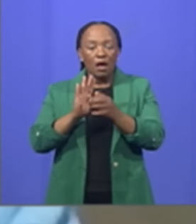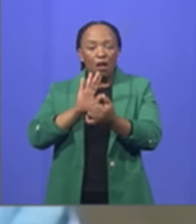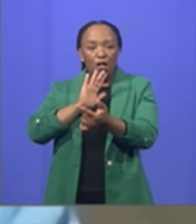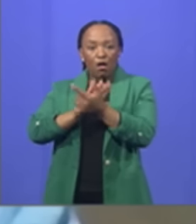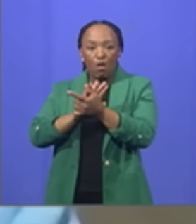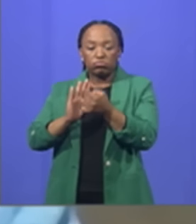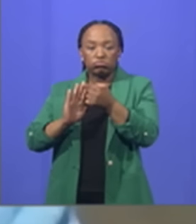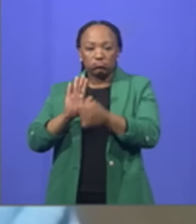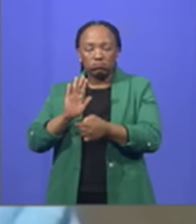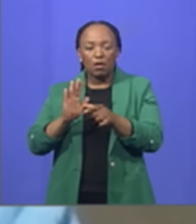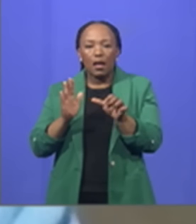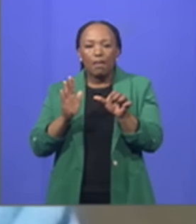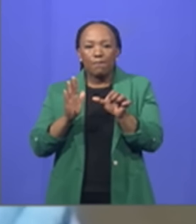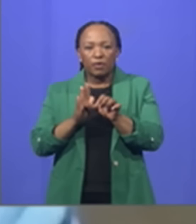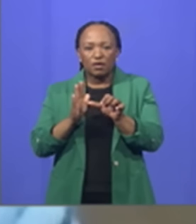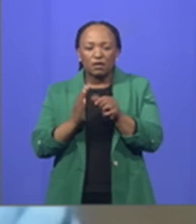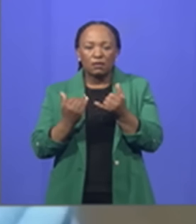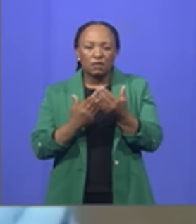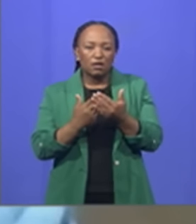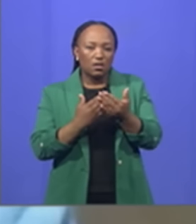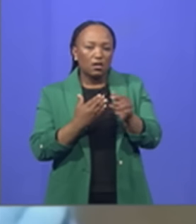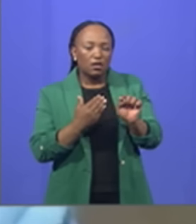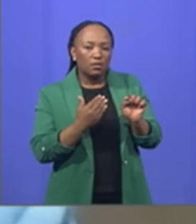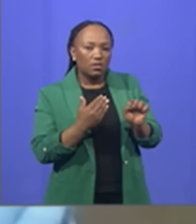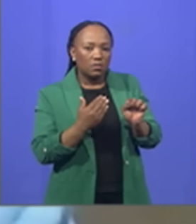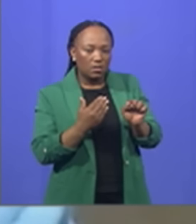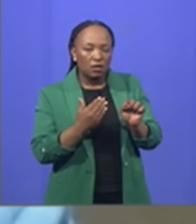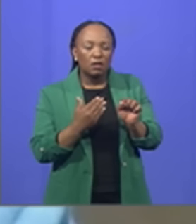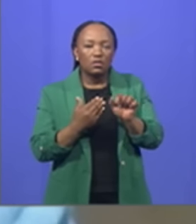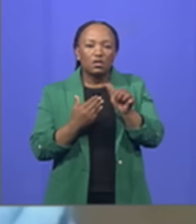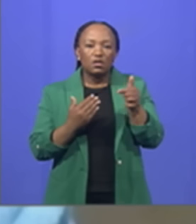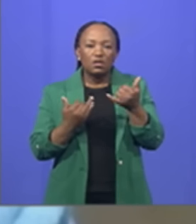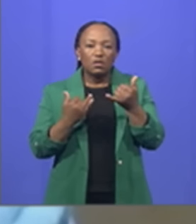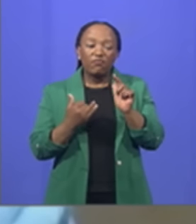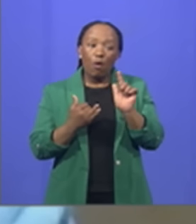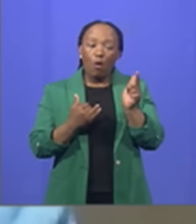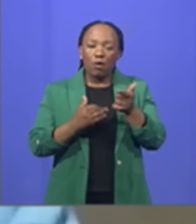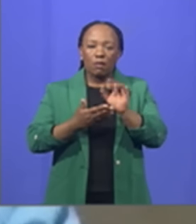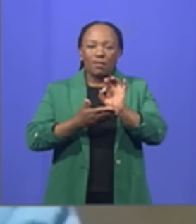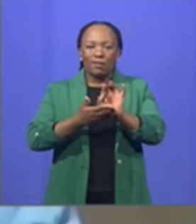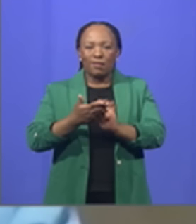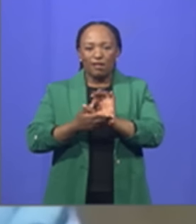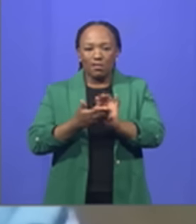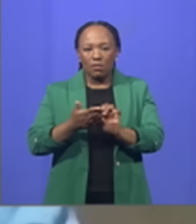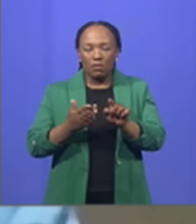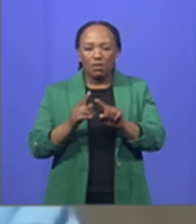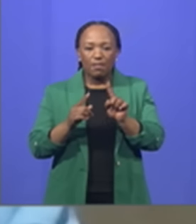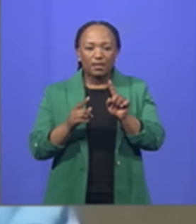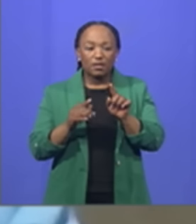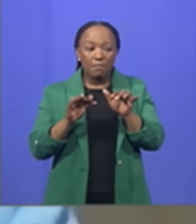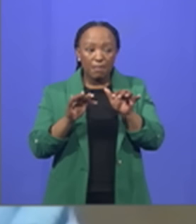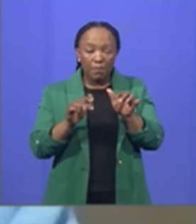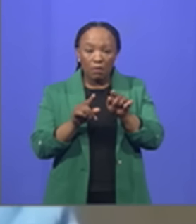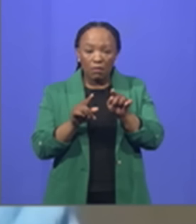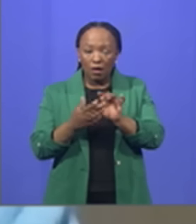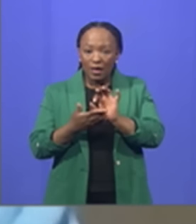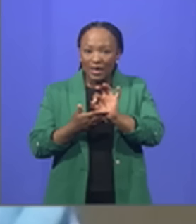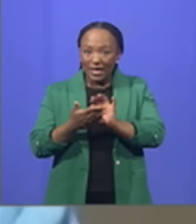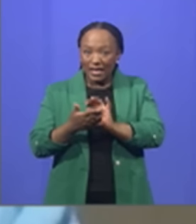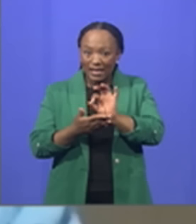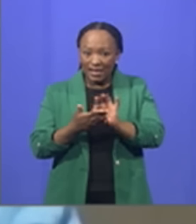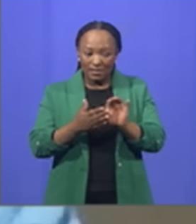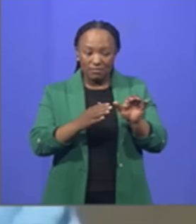bona le rena re le komišene e ikemeng ya dikgetho gape le bakgethi ka moka ka baka la gore bakgethi ba rena ba swanela go